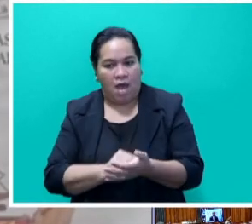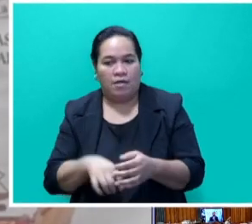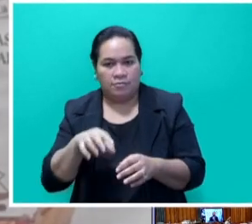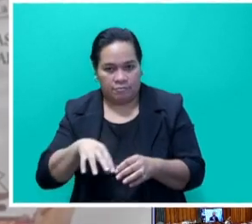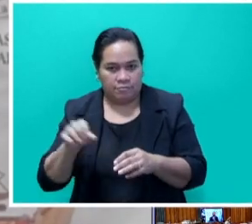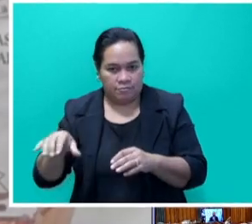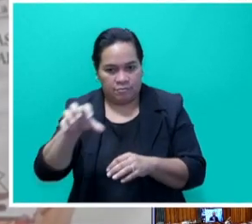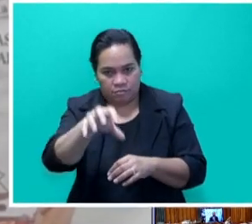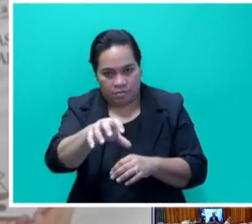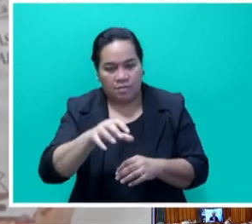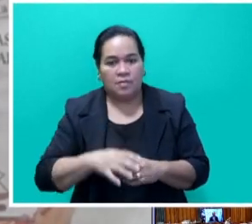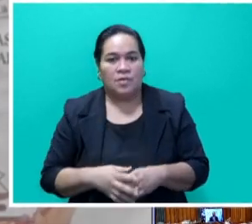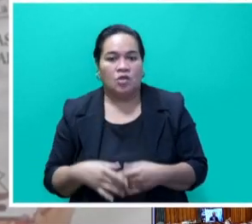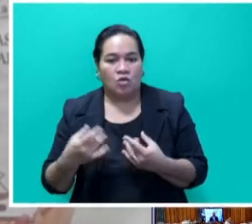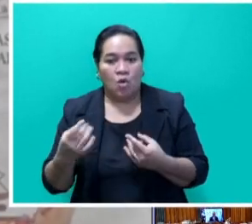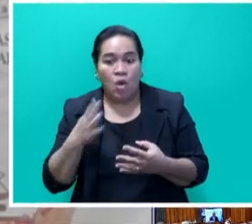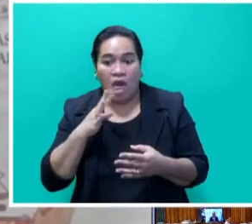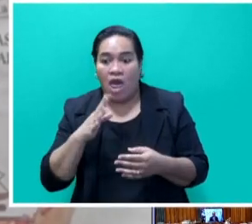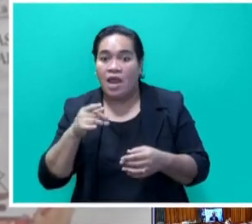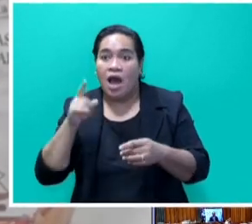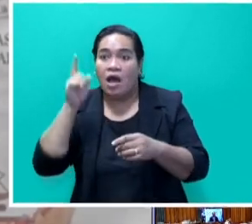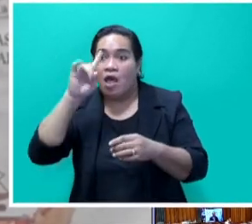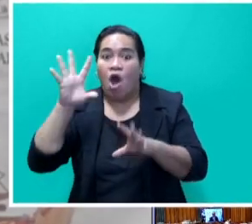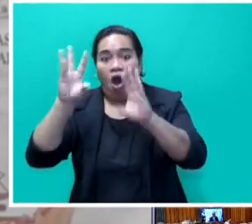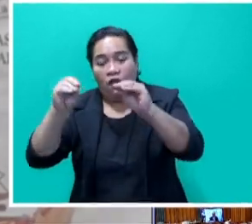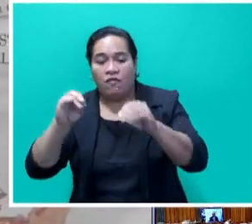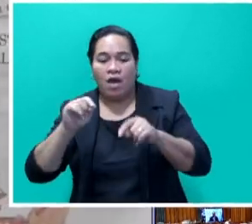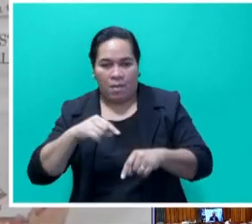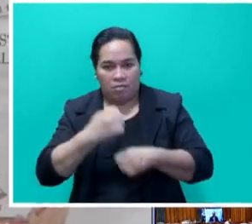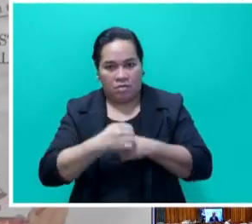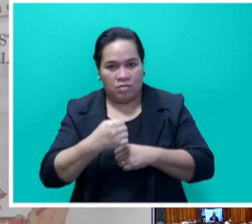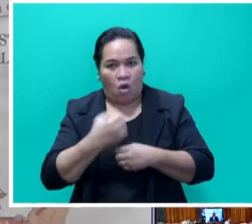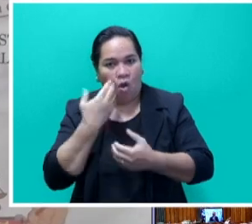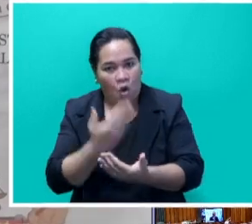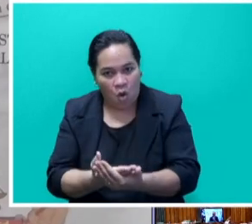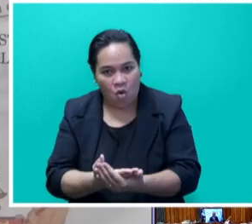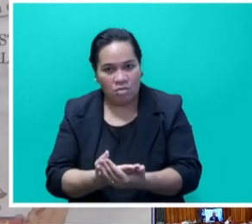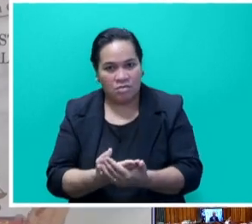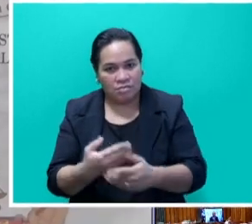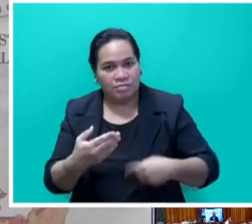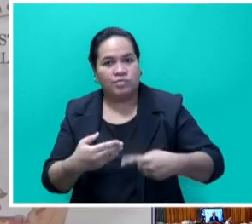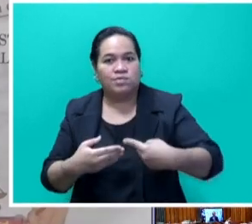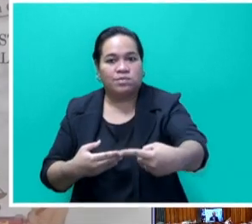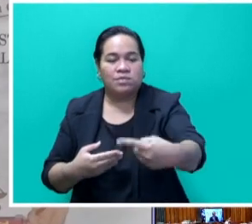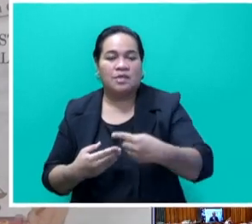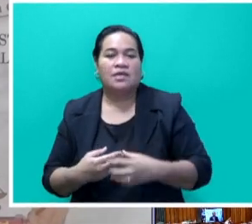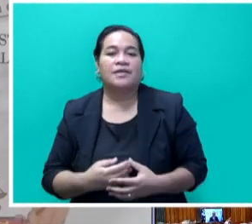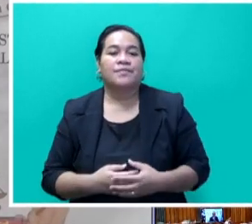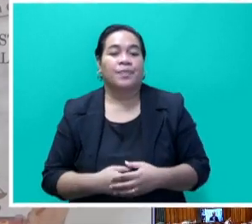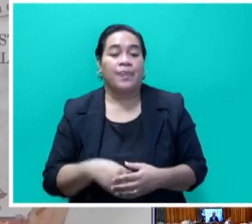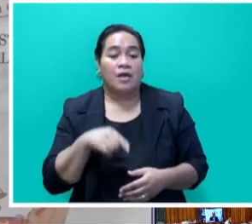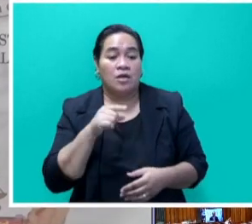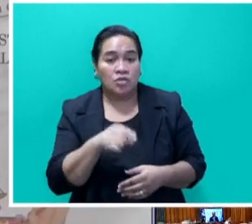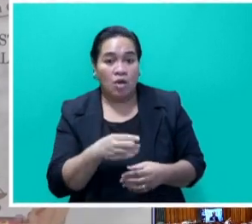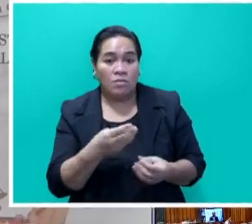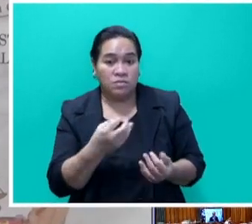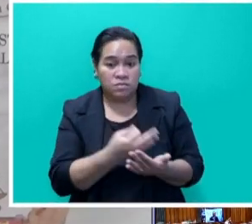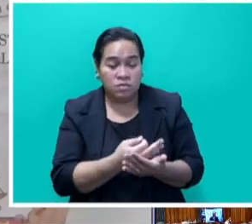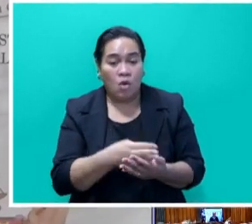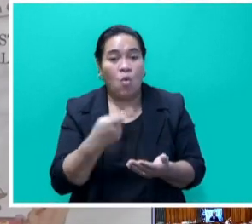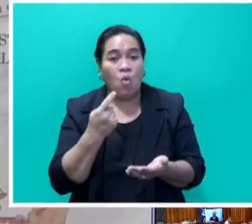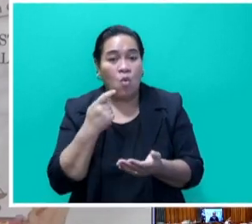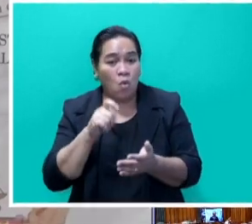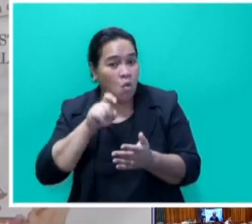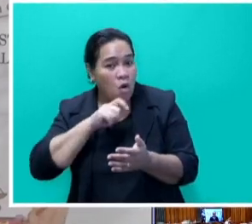to kick in during power failures. WEF has also incurred additional operation costs such as water cutting and